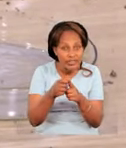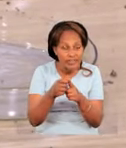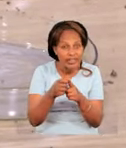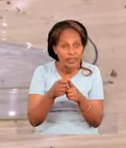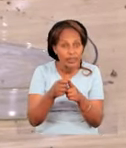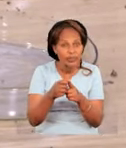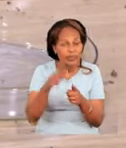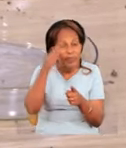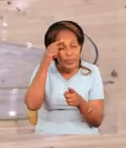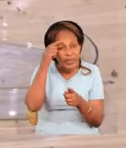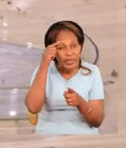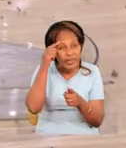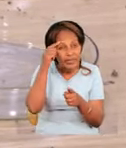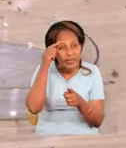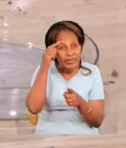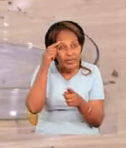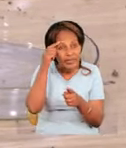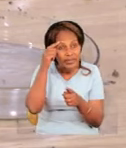bean,